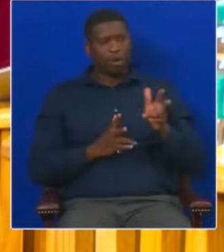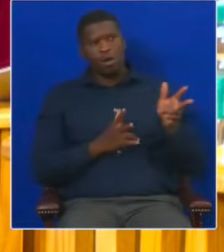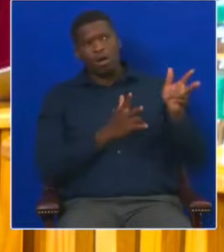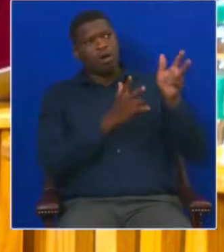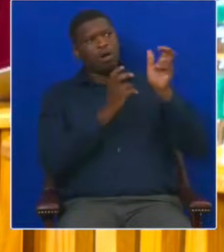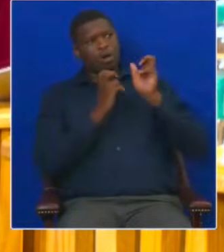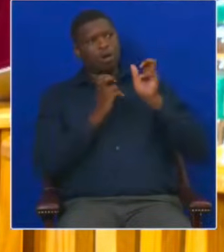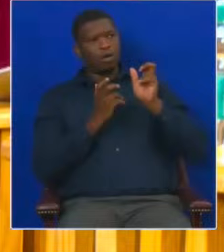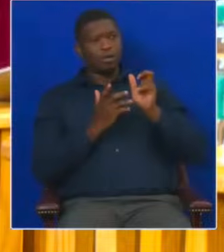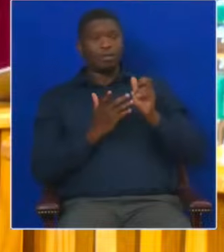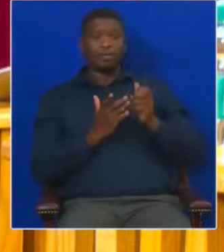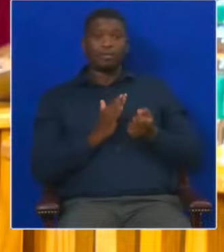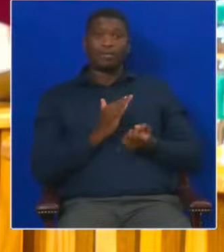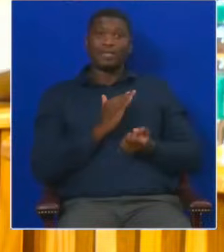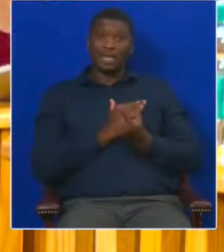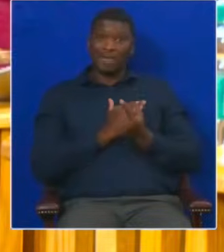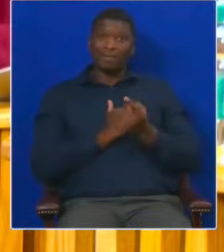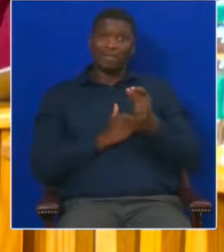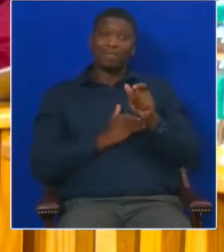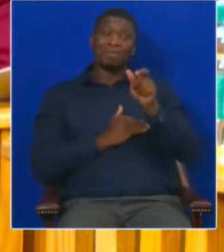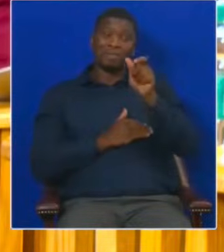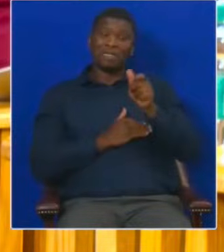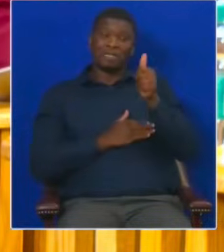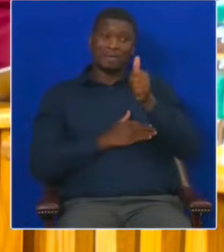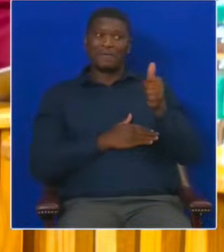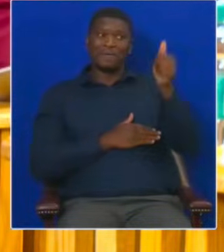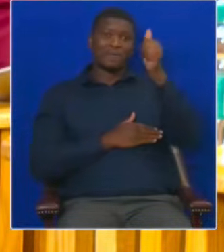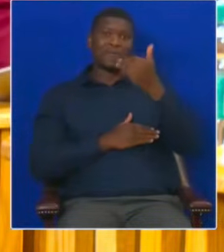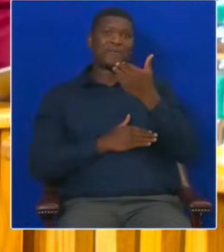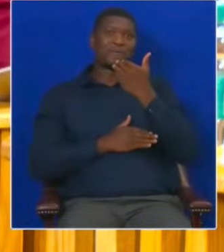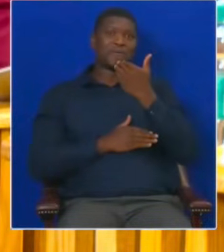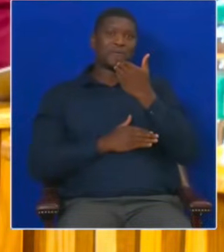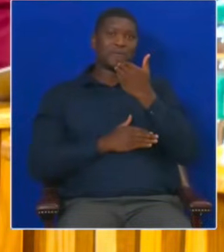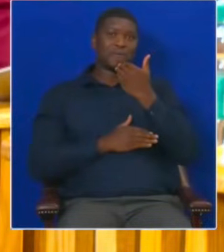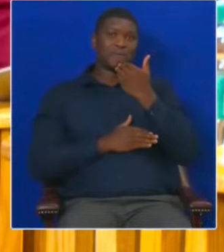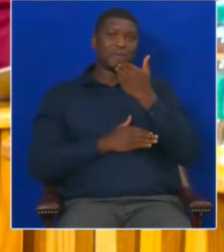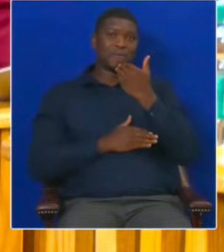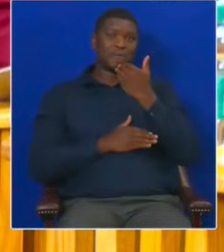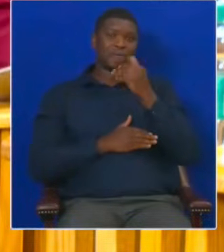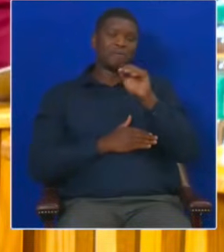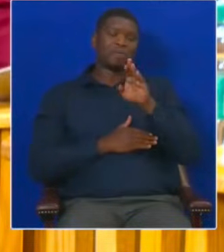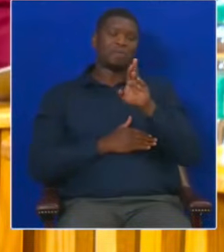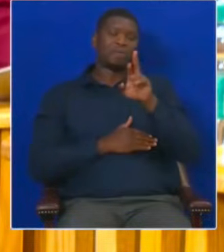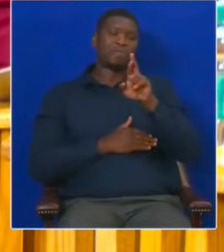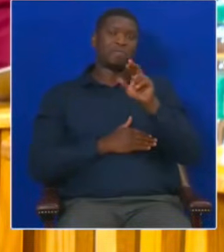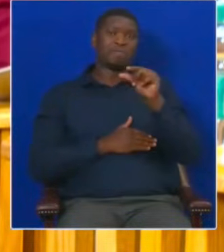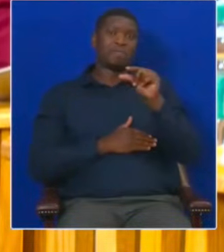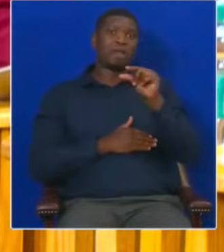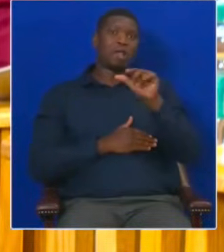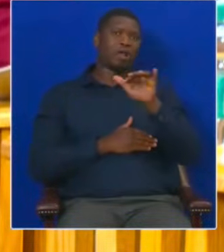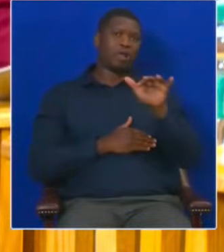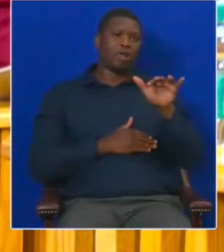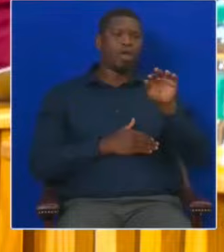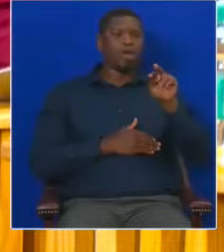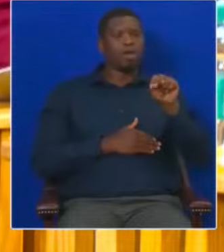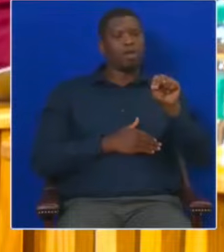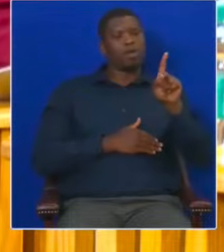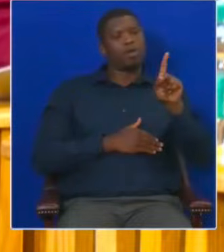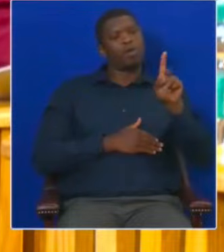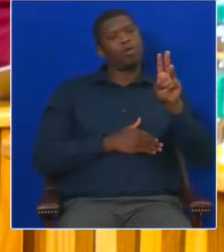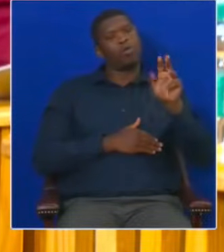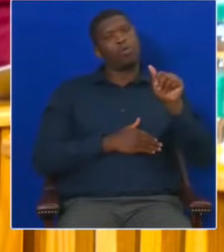there was an individual by the name of Brigadier Nkwashu who showed